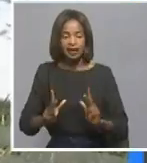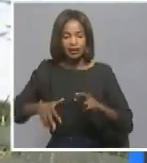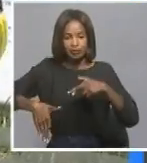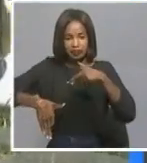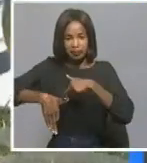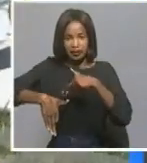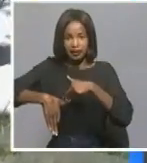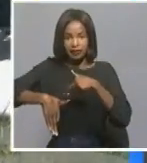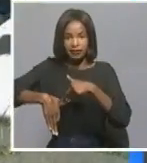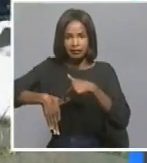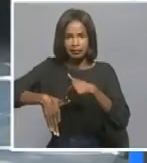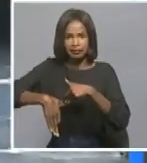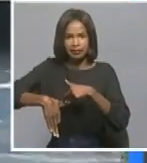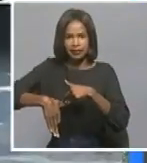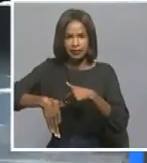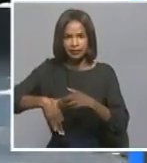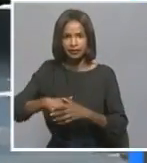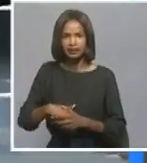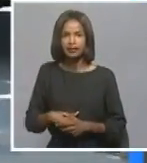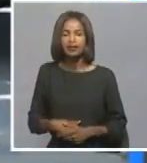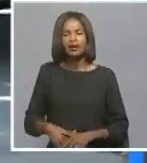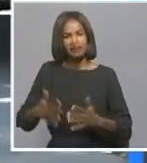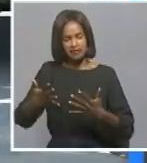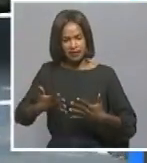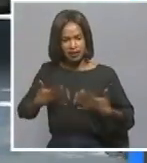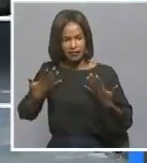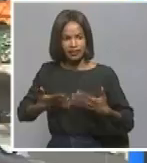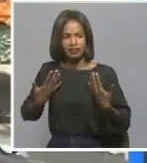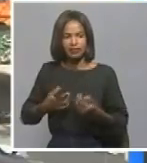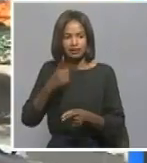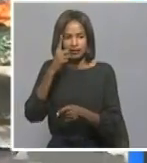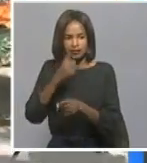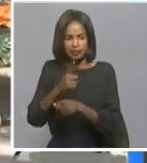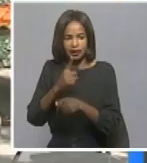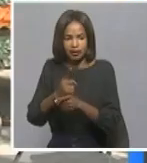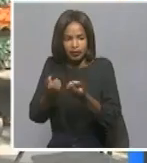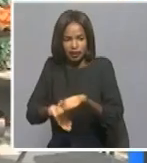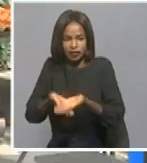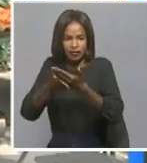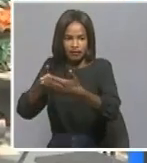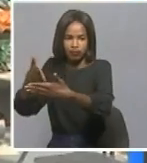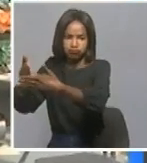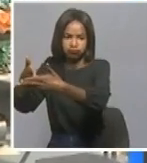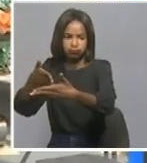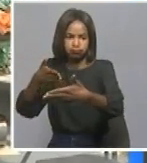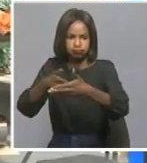Residents of Impala Island in Zambezi region happy with government's interventions to curb the spread of the